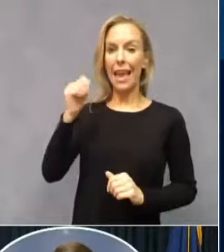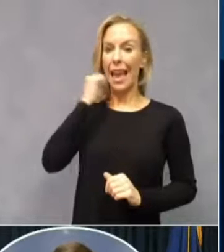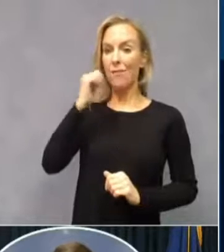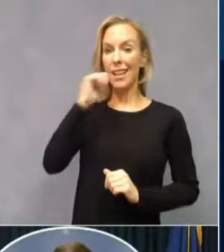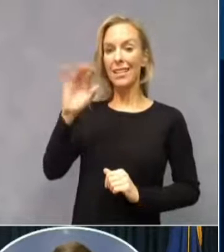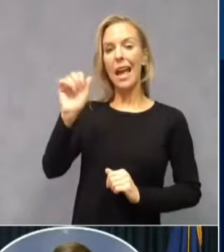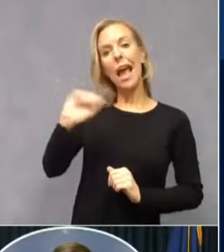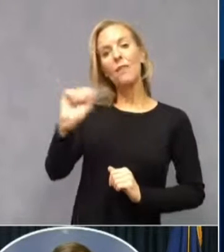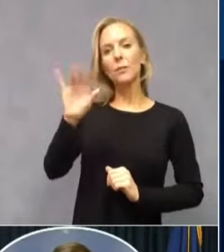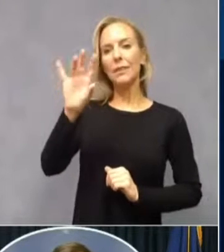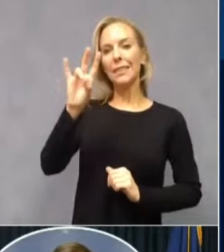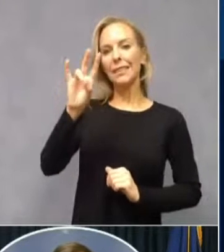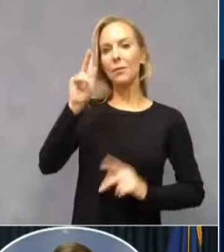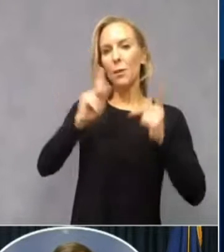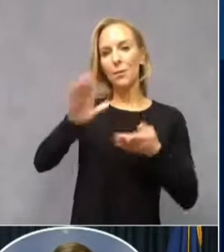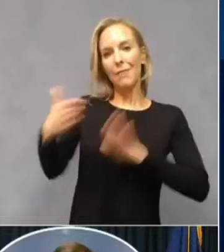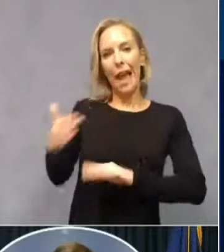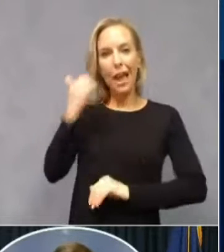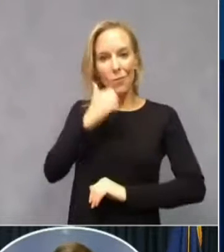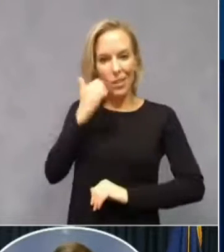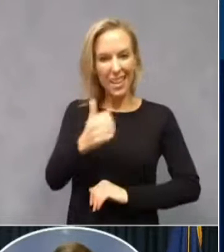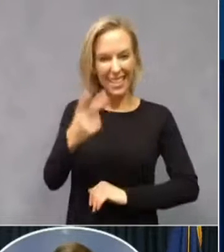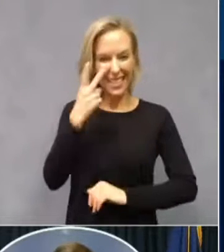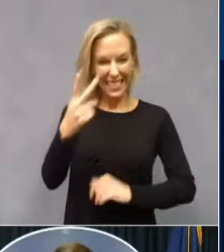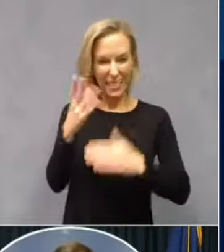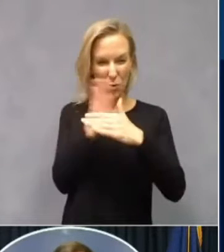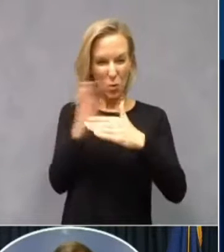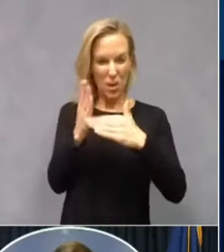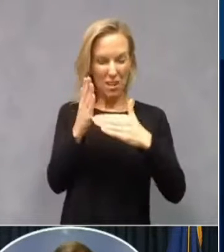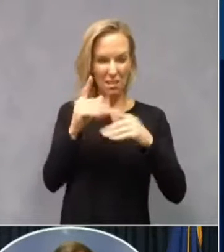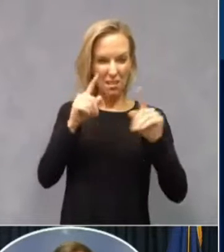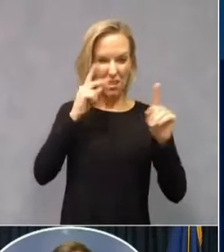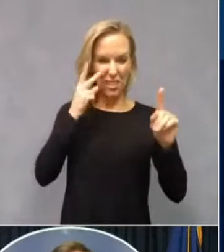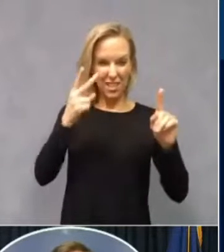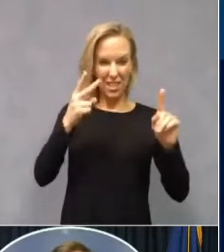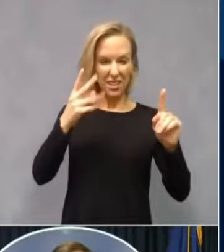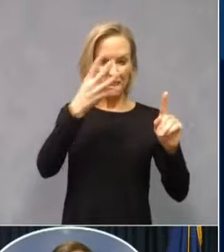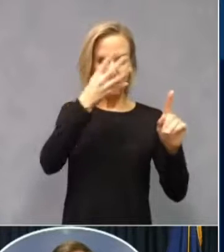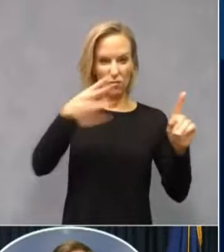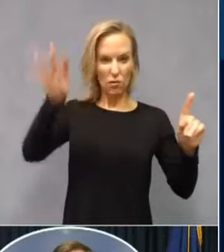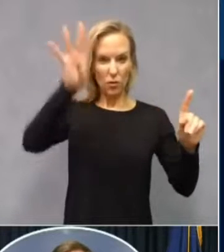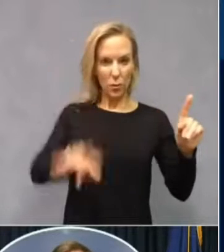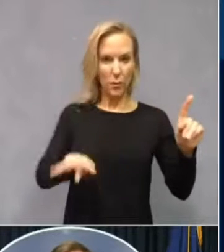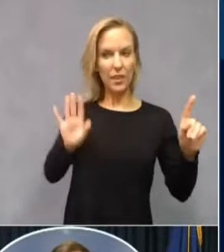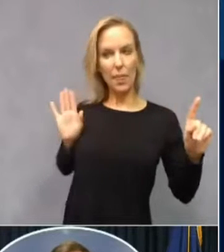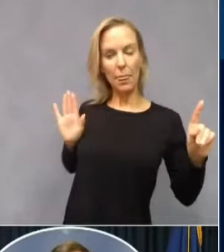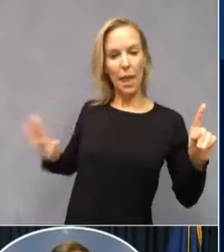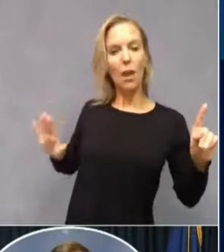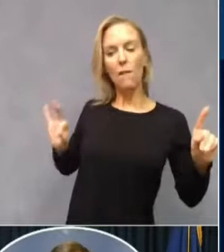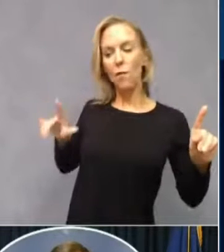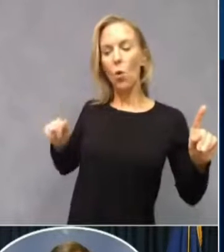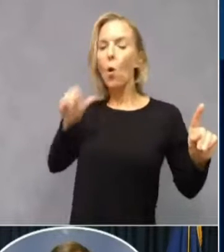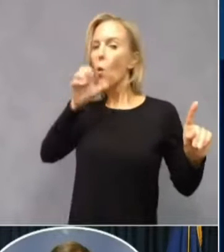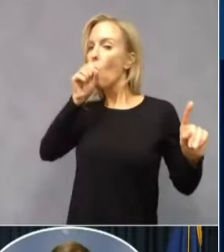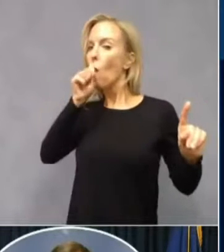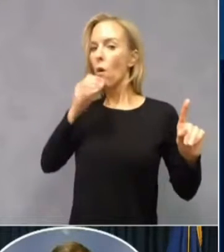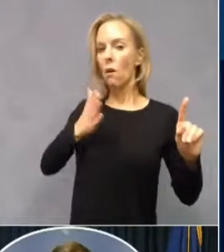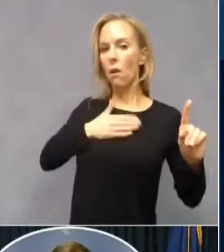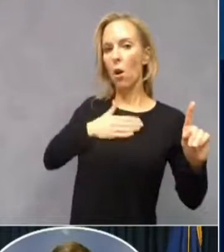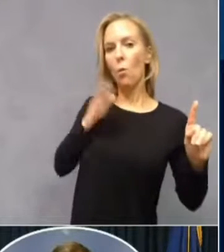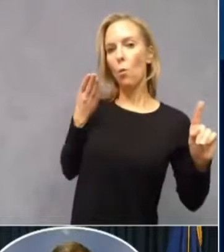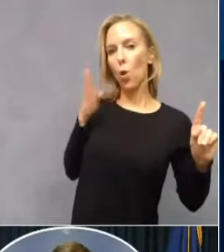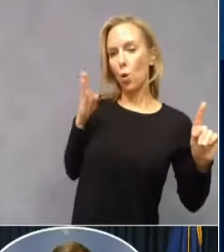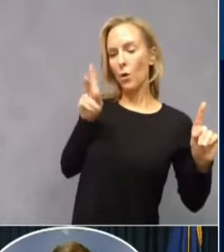there. The space between their line, which is orange, and ours, which is blue,